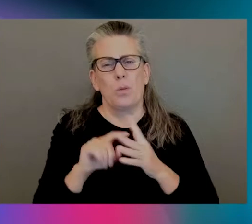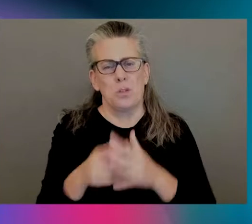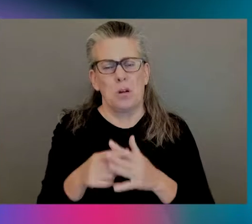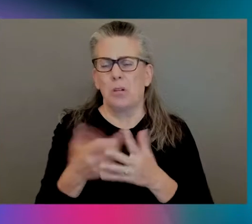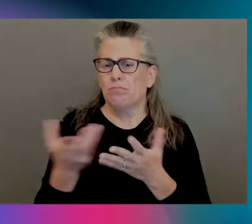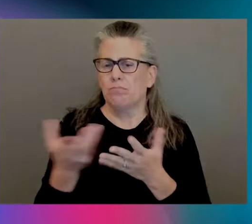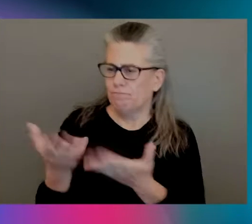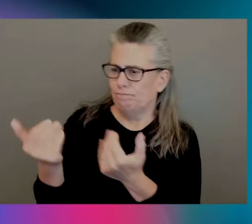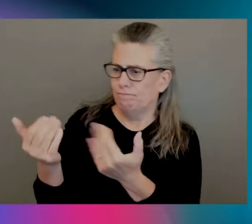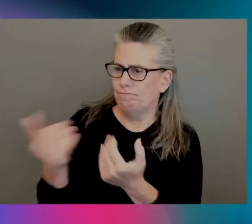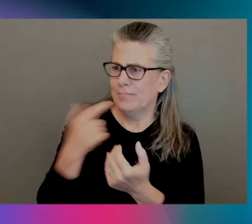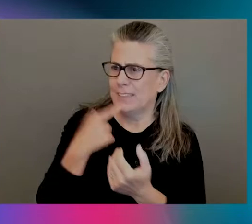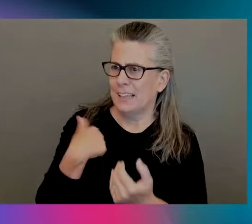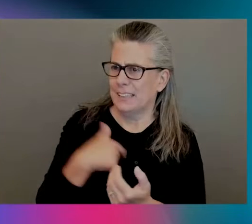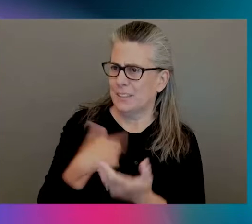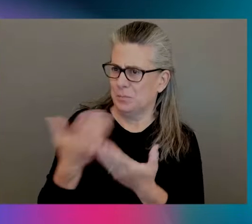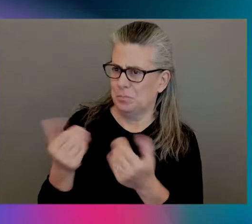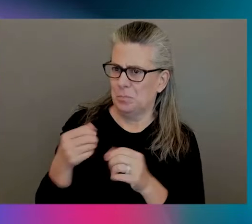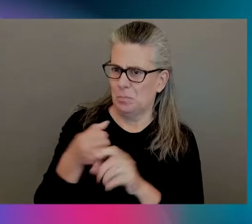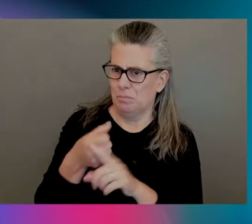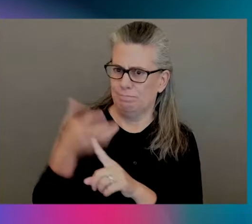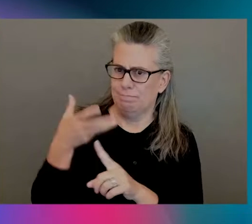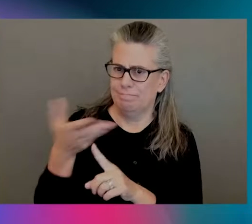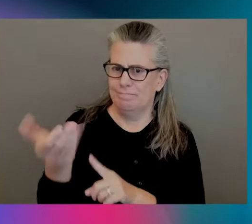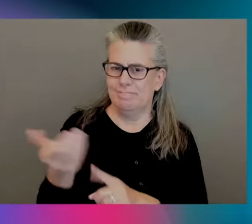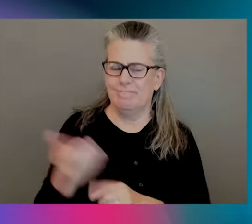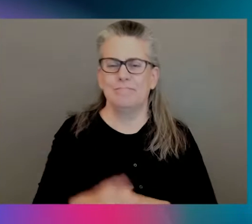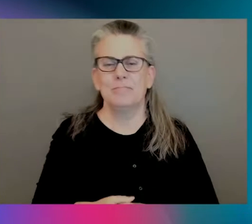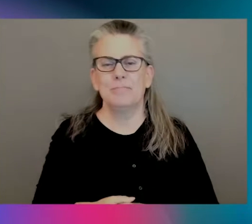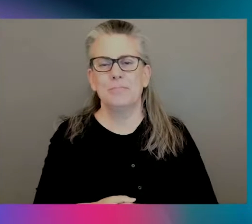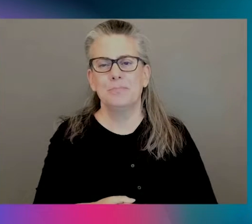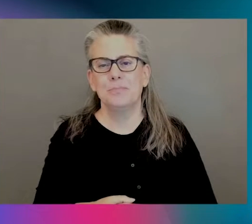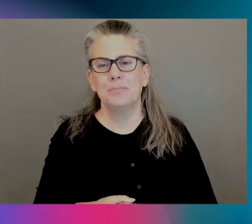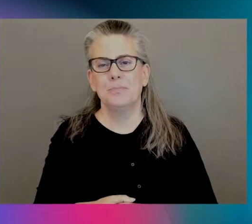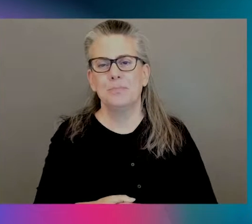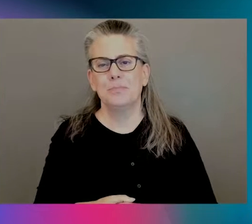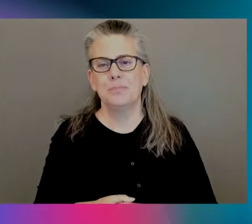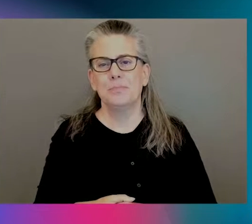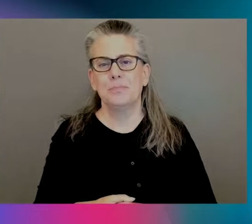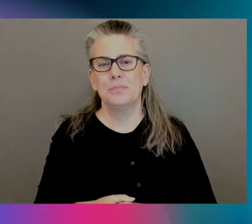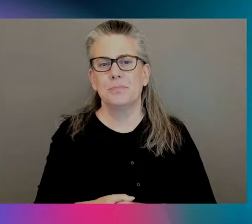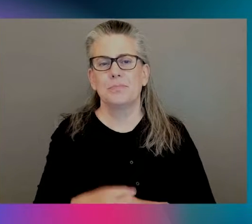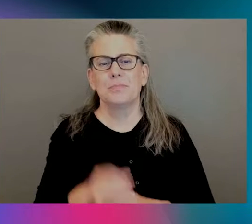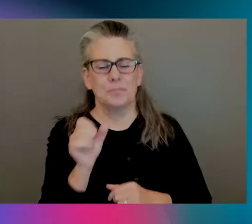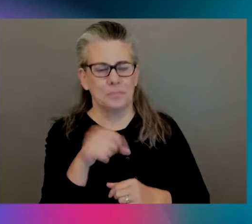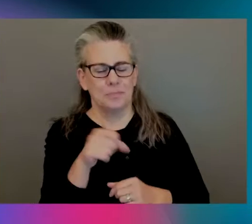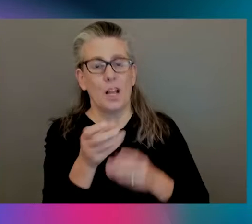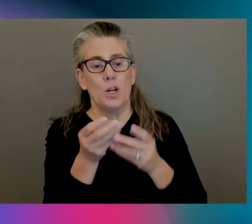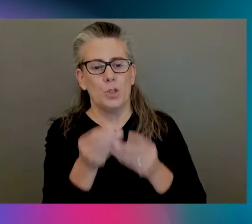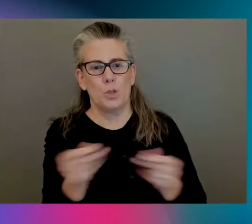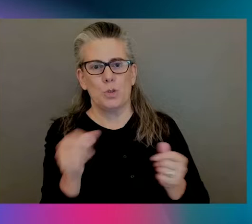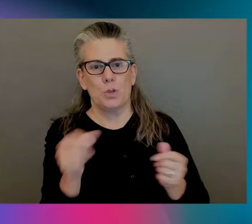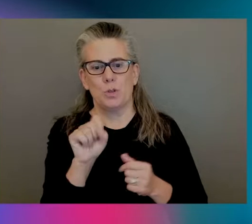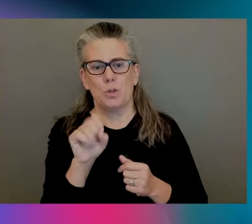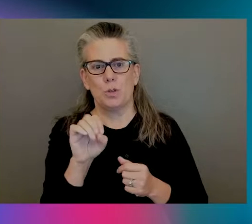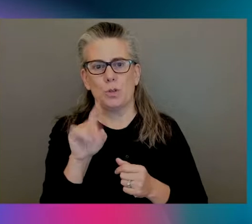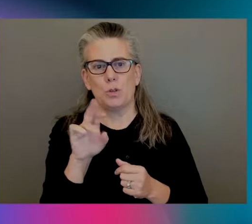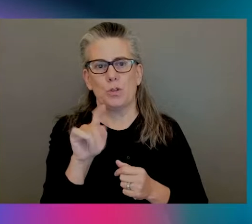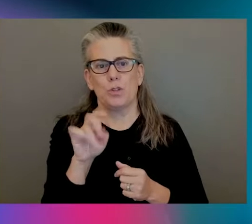today? Yeah. So the solution I'm going to present today is for serverless route